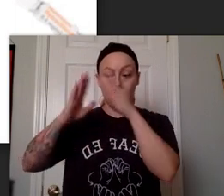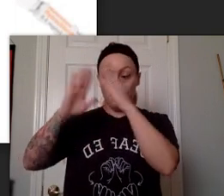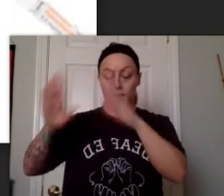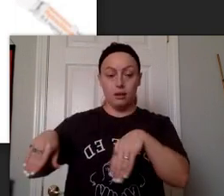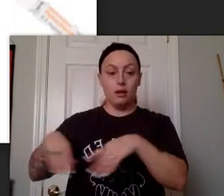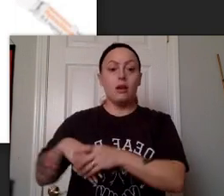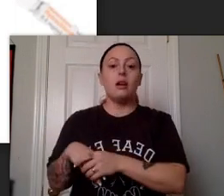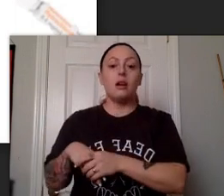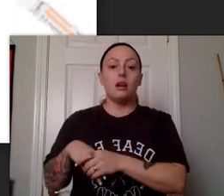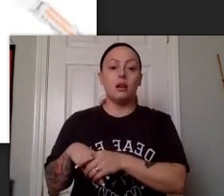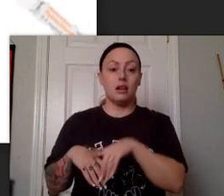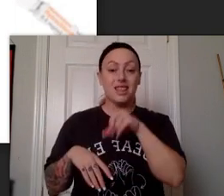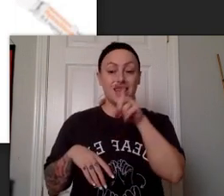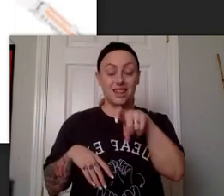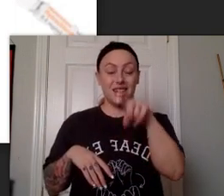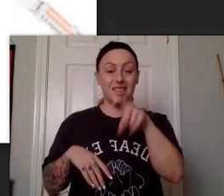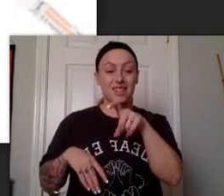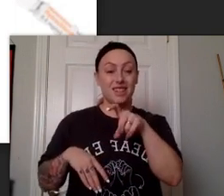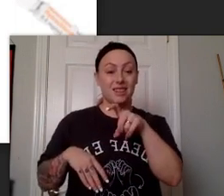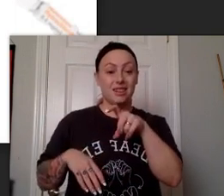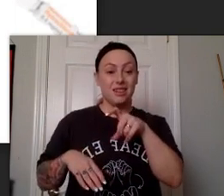about the need for the stronger